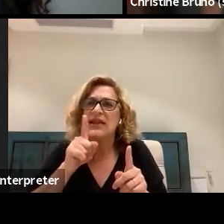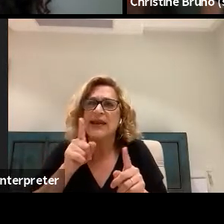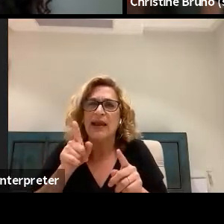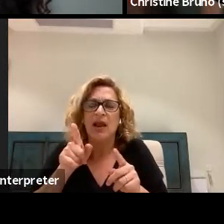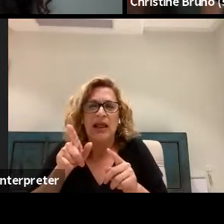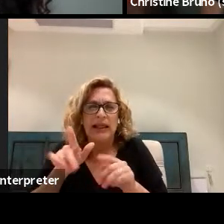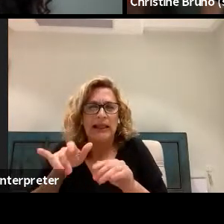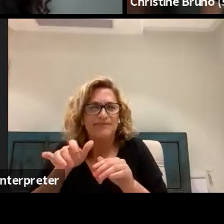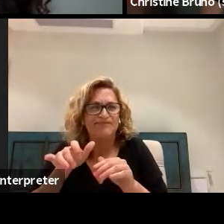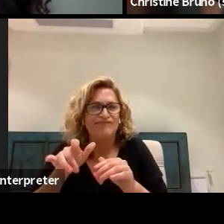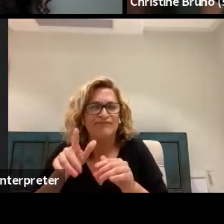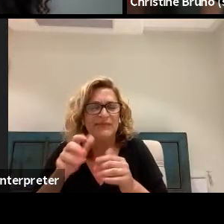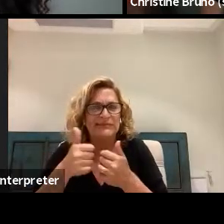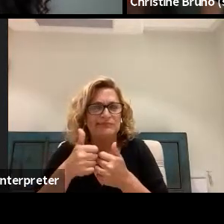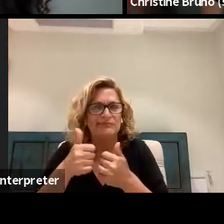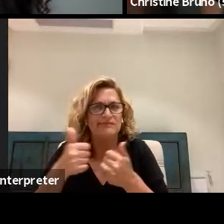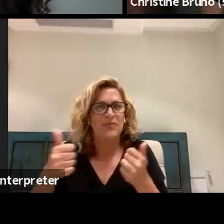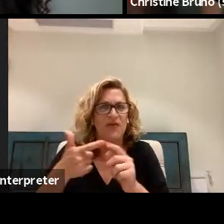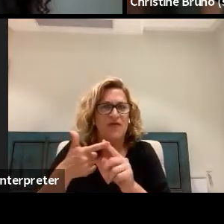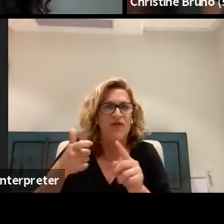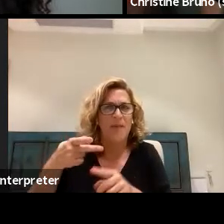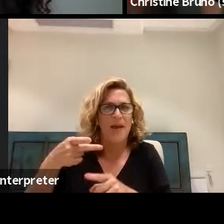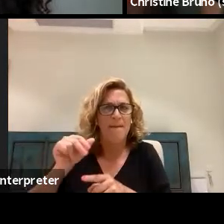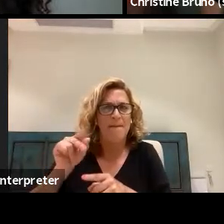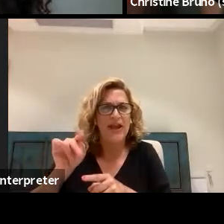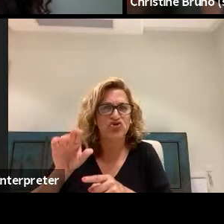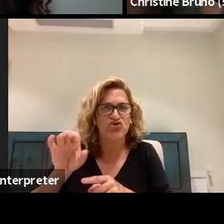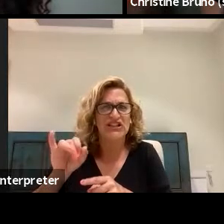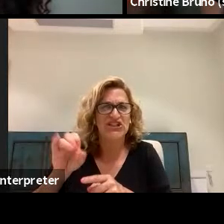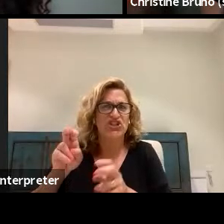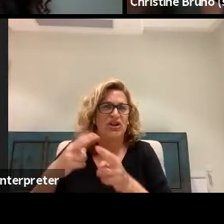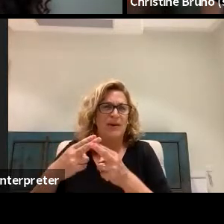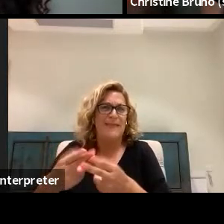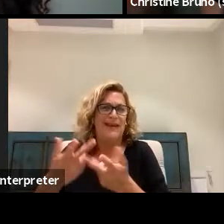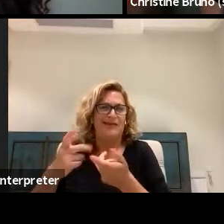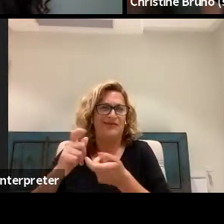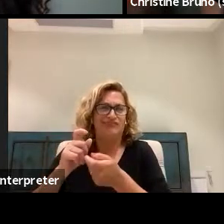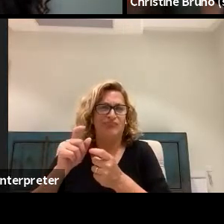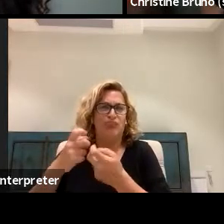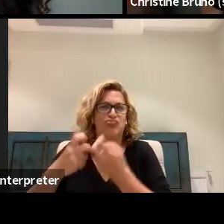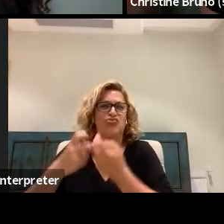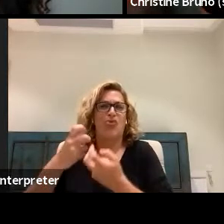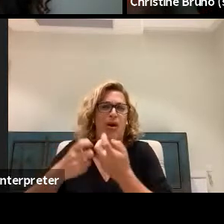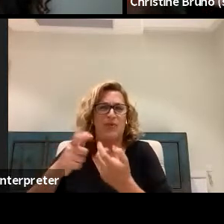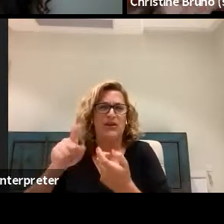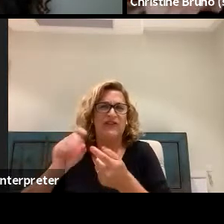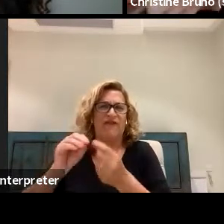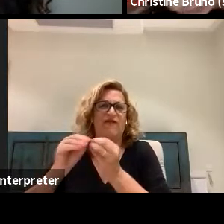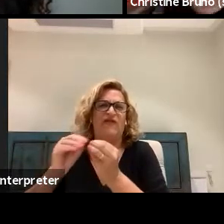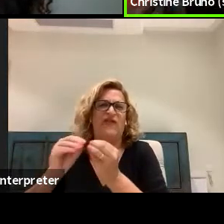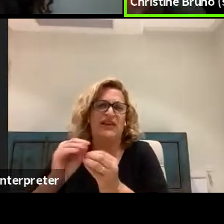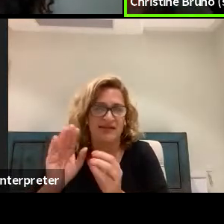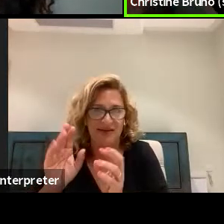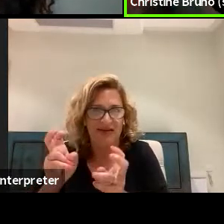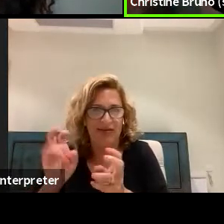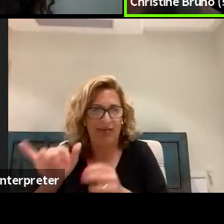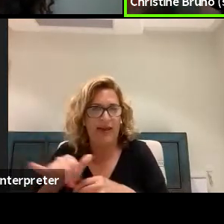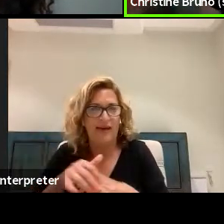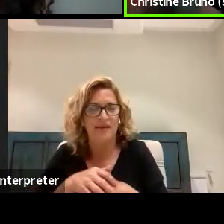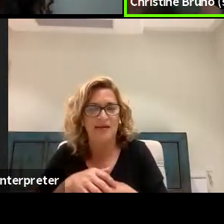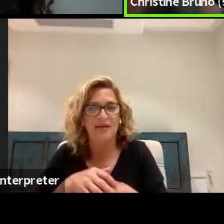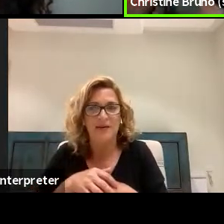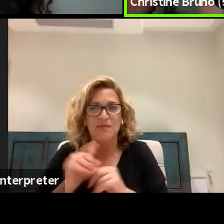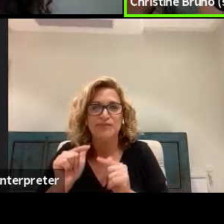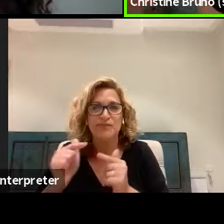this deficit sort of problem needing to be fixed model. And Christine, I'll start with you. Okay. Yeah, that's